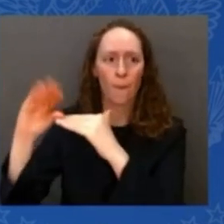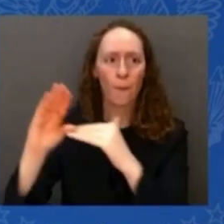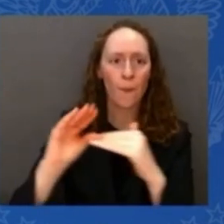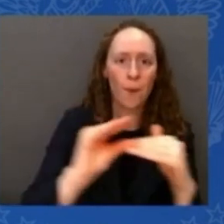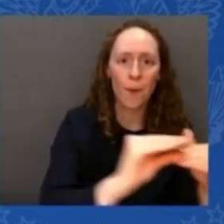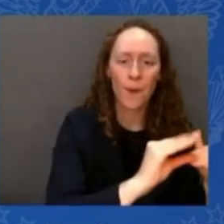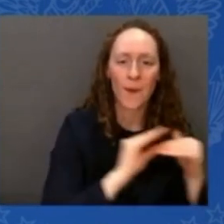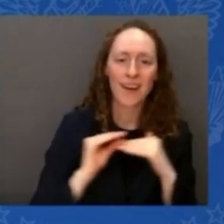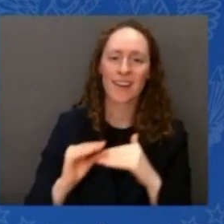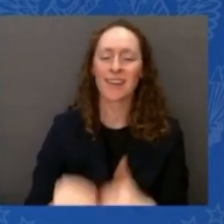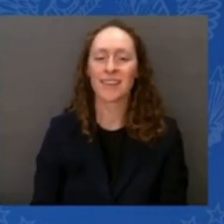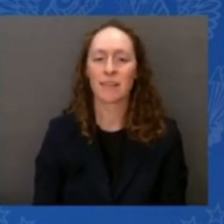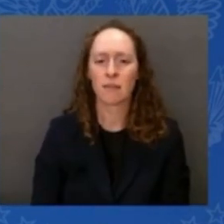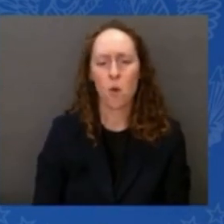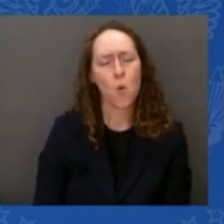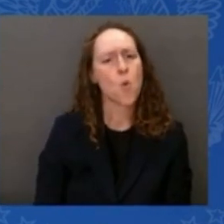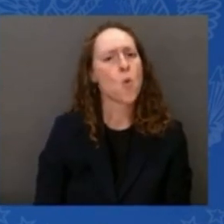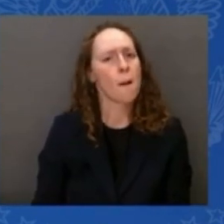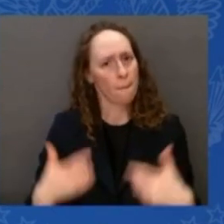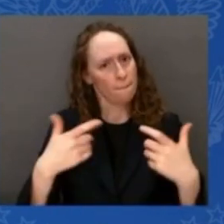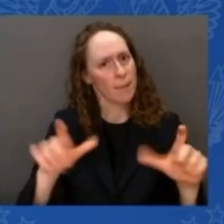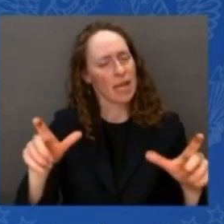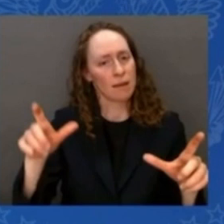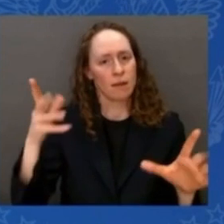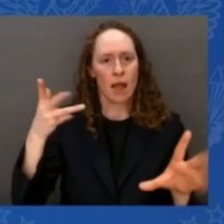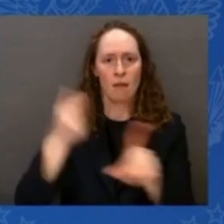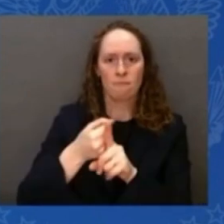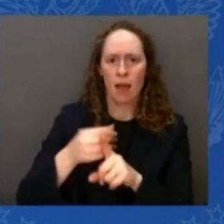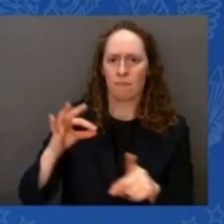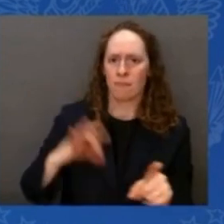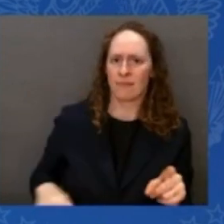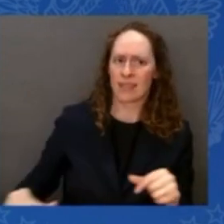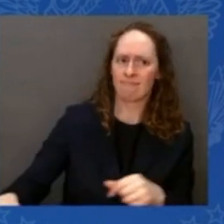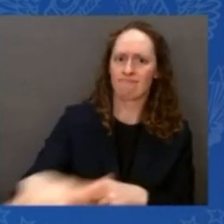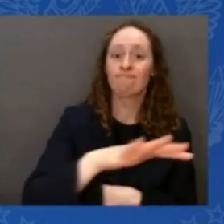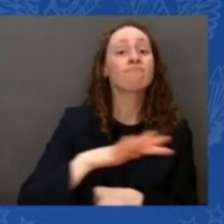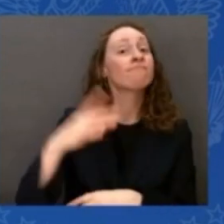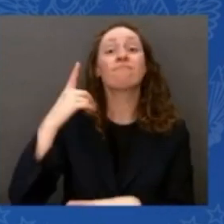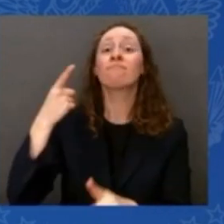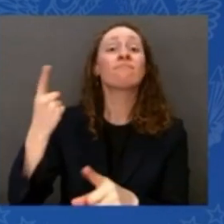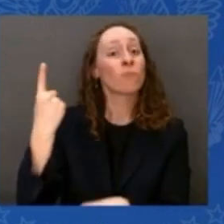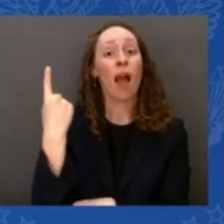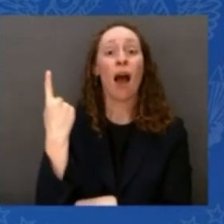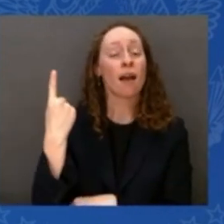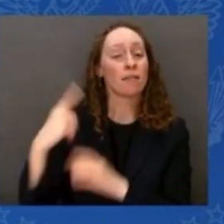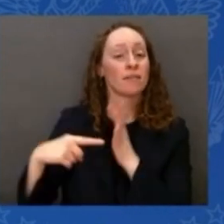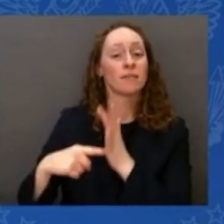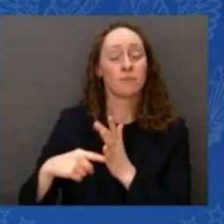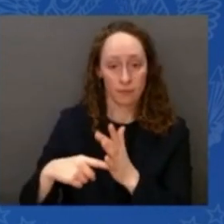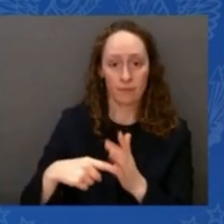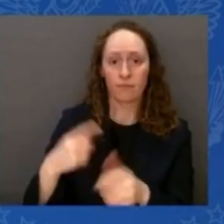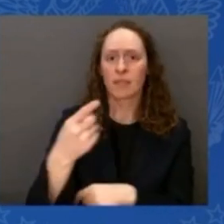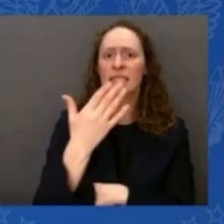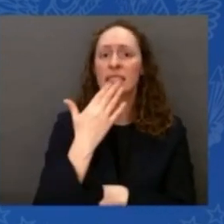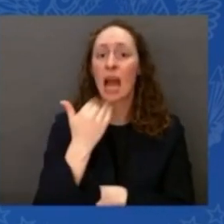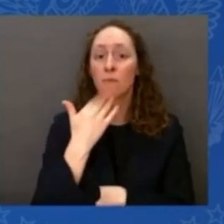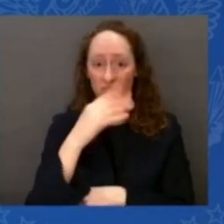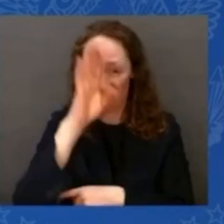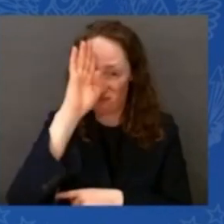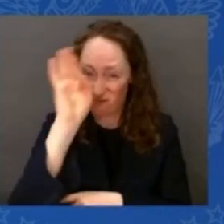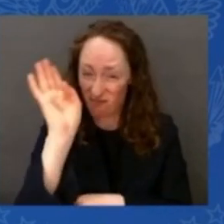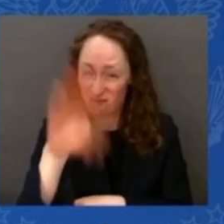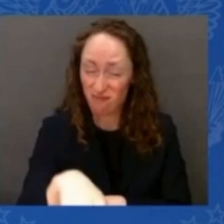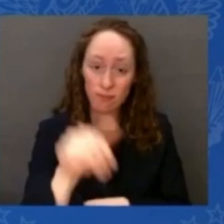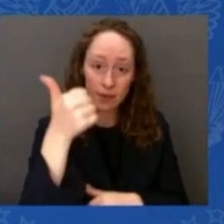1 in 10 Americans has diabetes. Every day, millions need insulin to control their diabetes and to stay